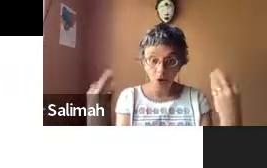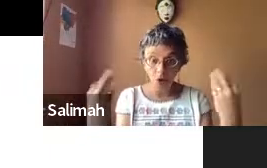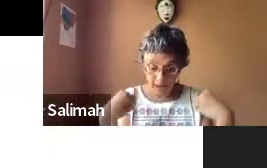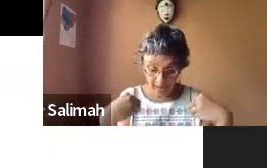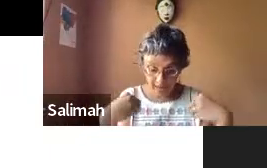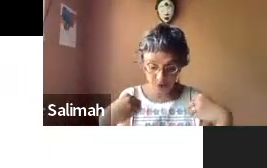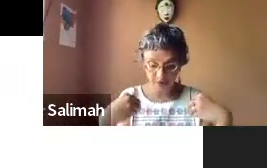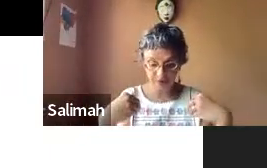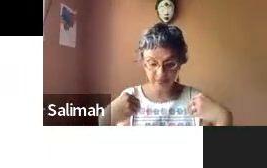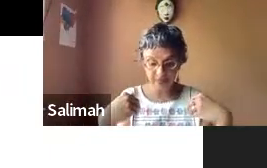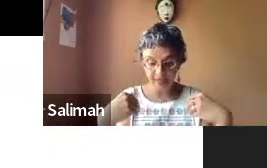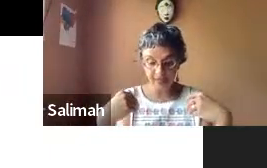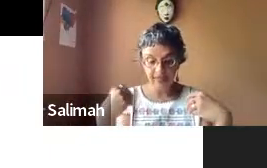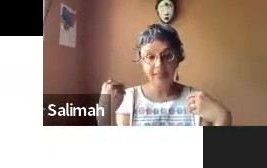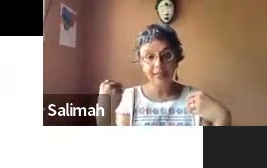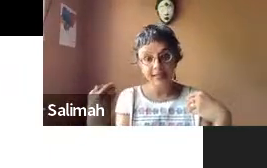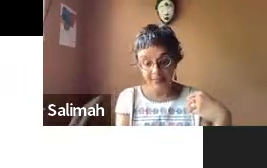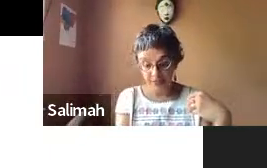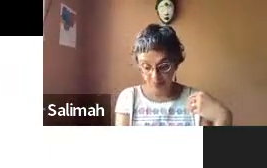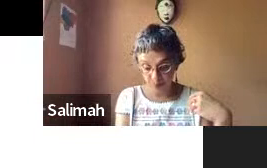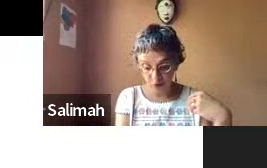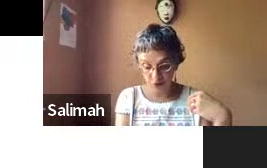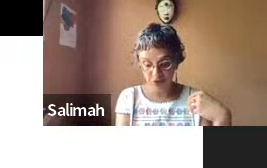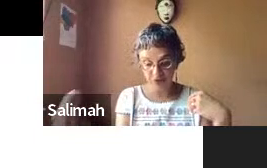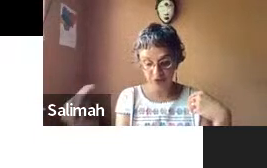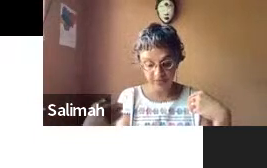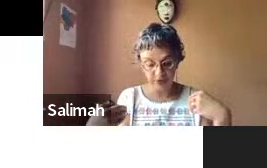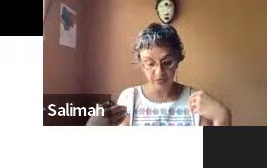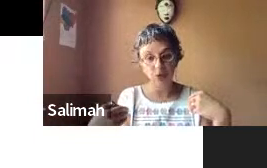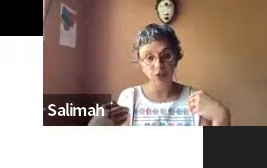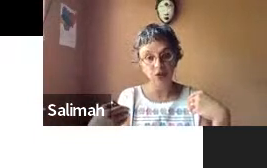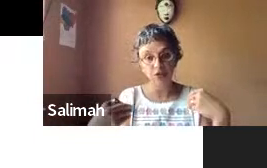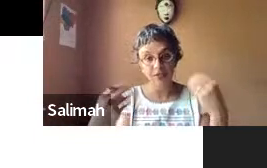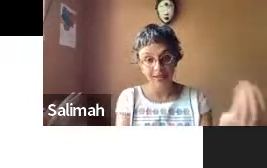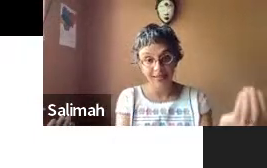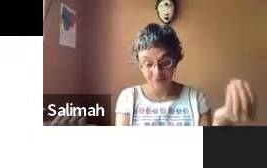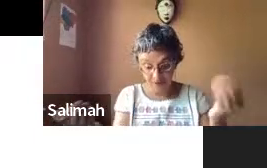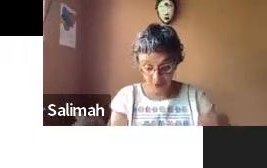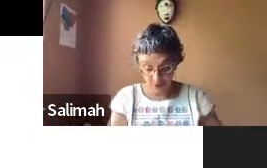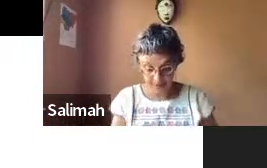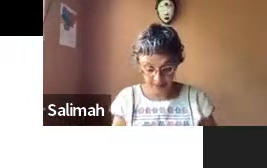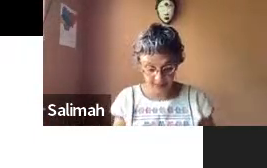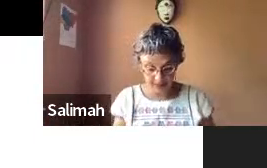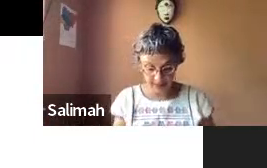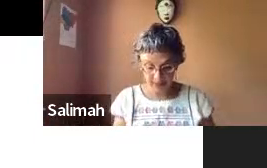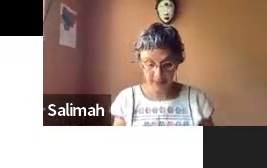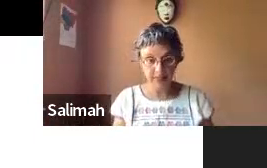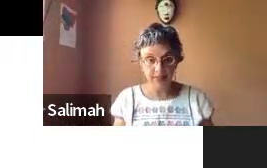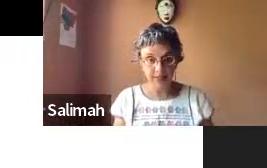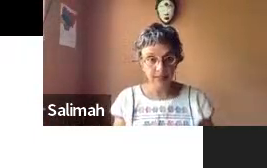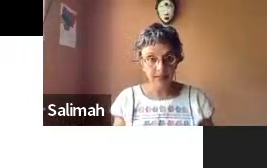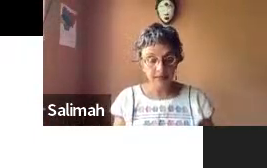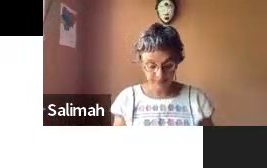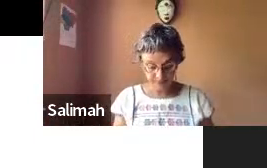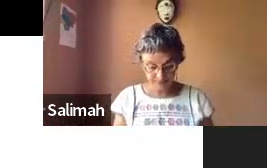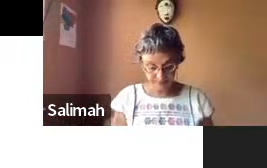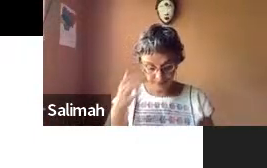possibly draw back to Africa at least a portion of caring workers that have emigrated.